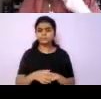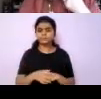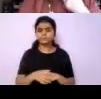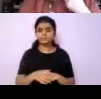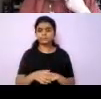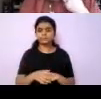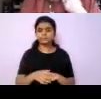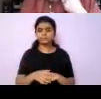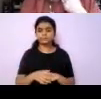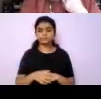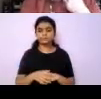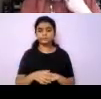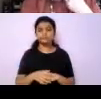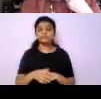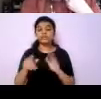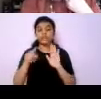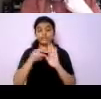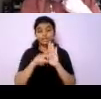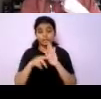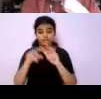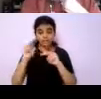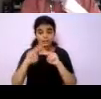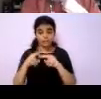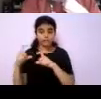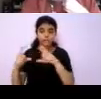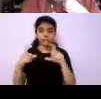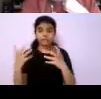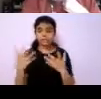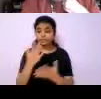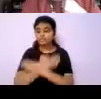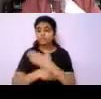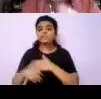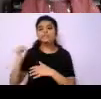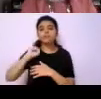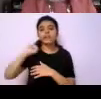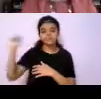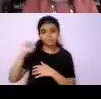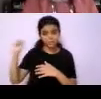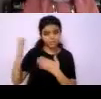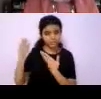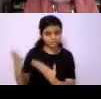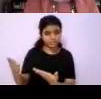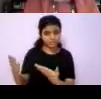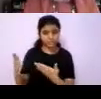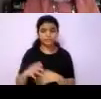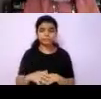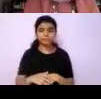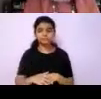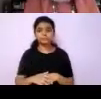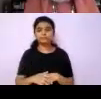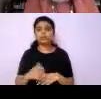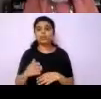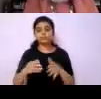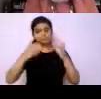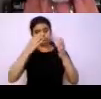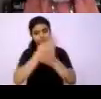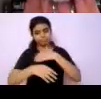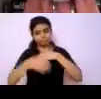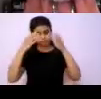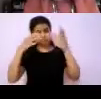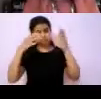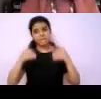An ethic of care that disability activists and scholars can find